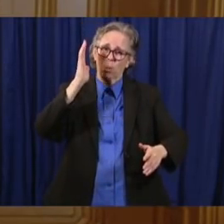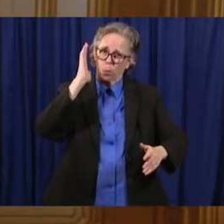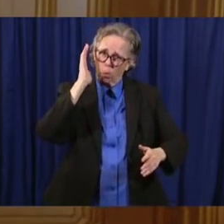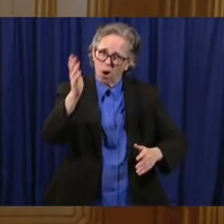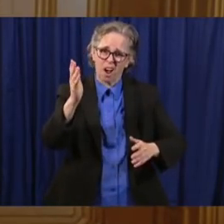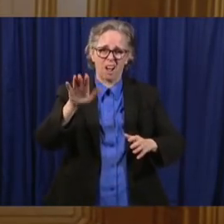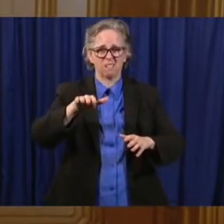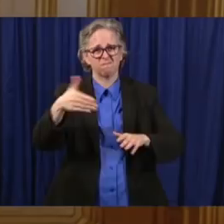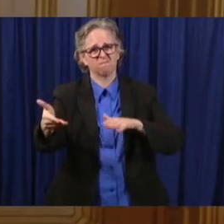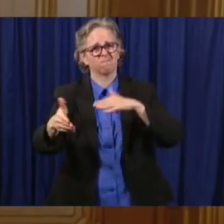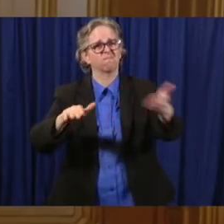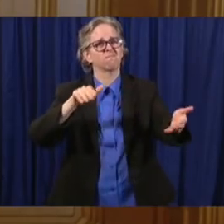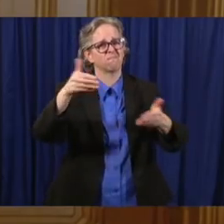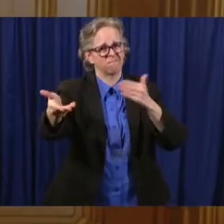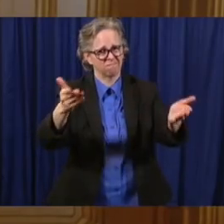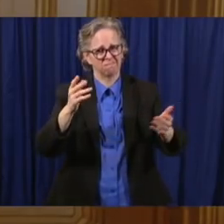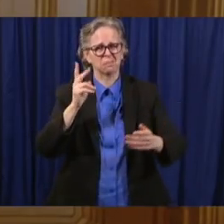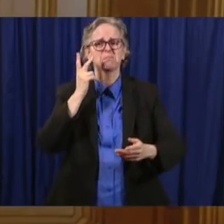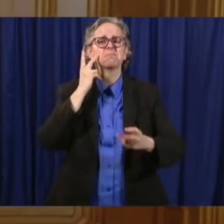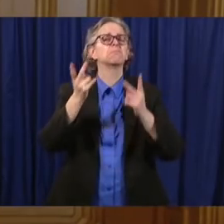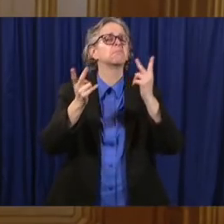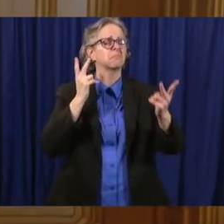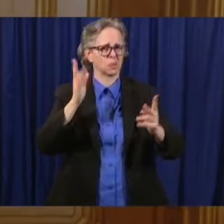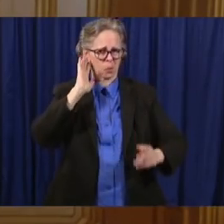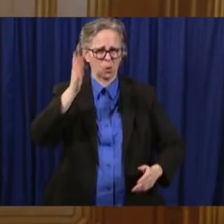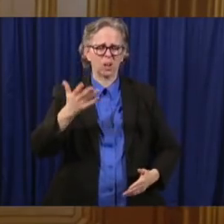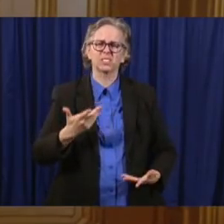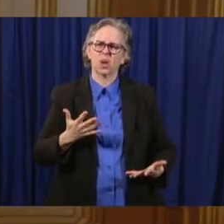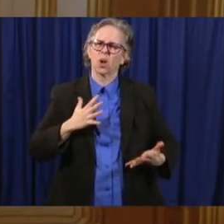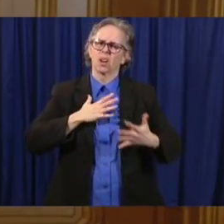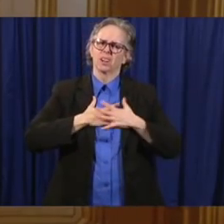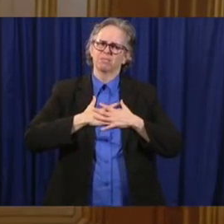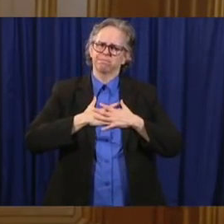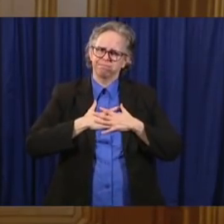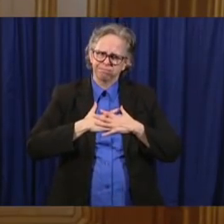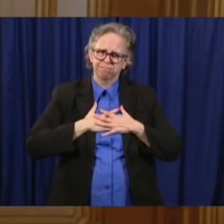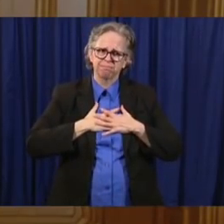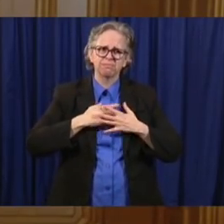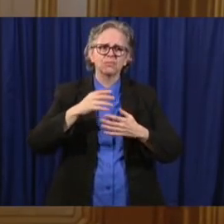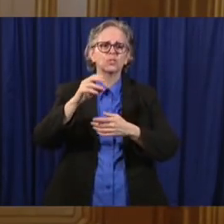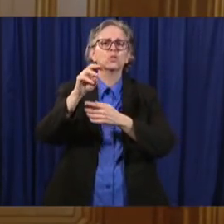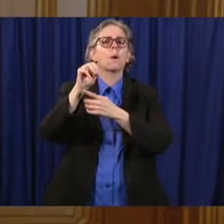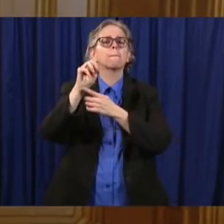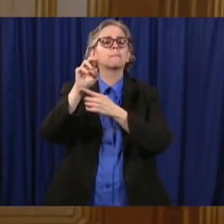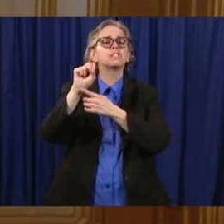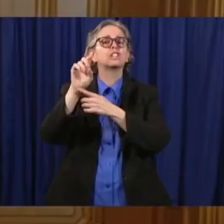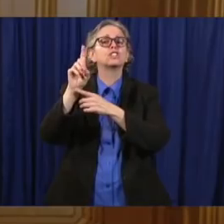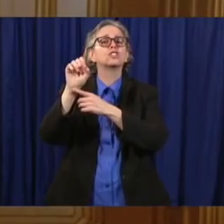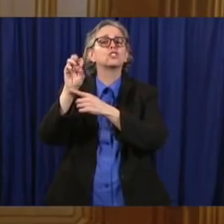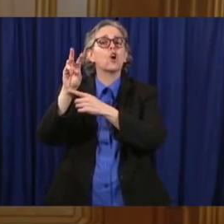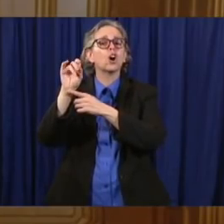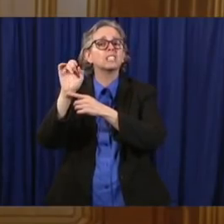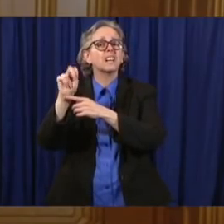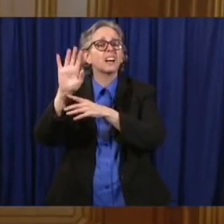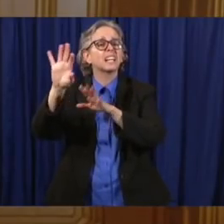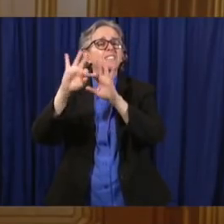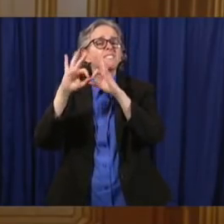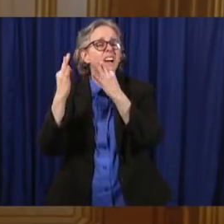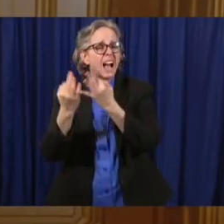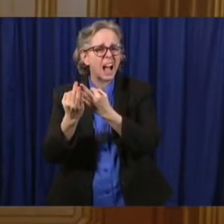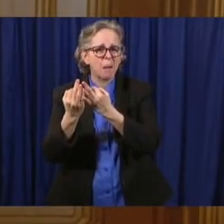our heart goes out not only to Mr. Dawson's family, but to all those families who are